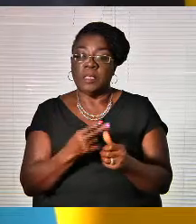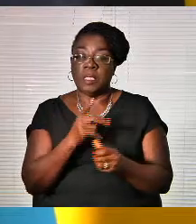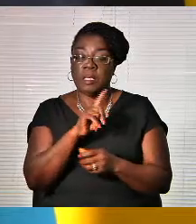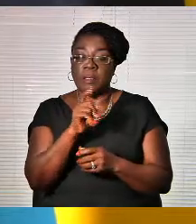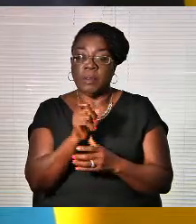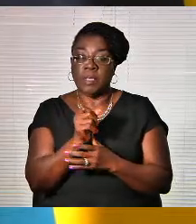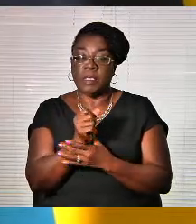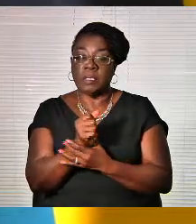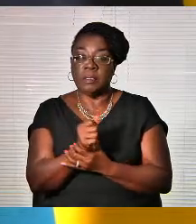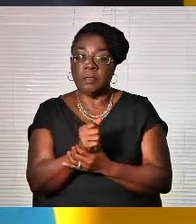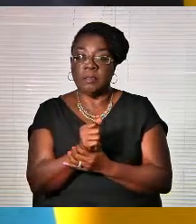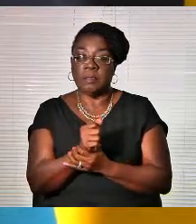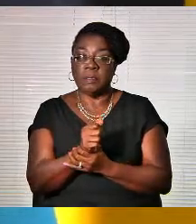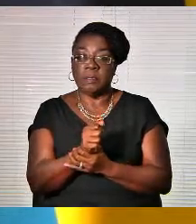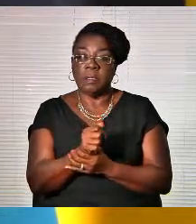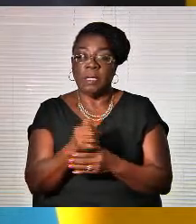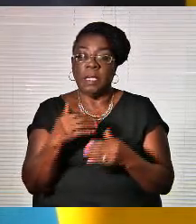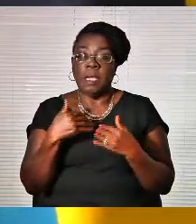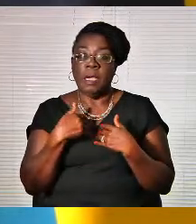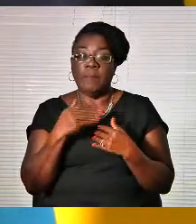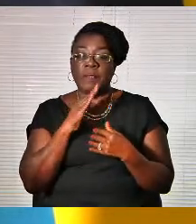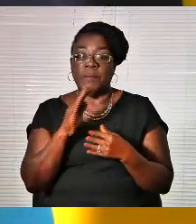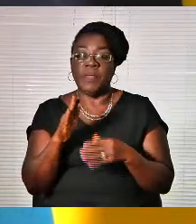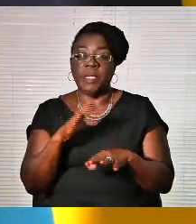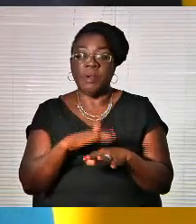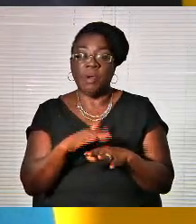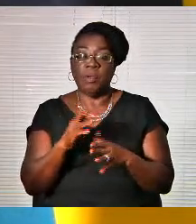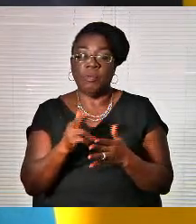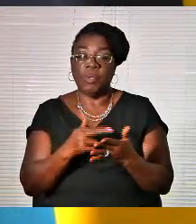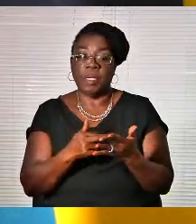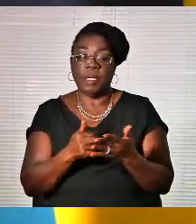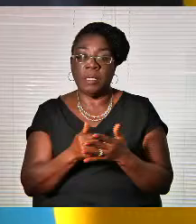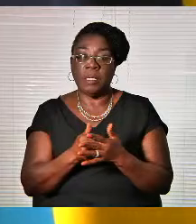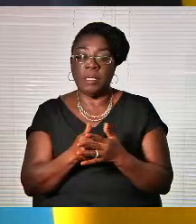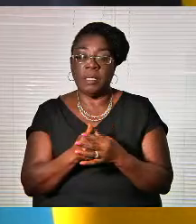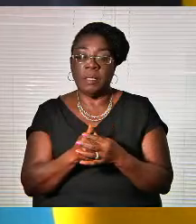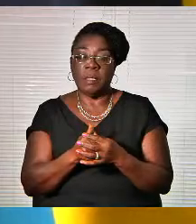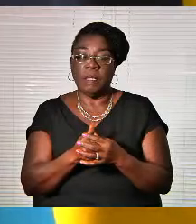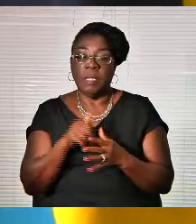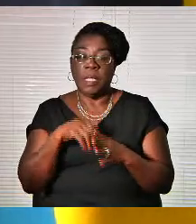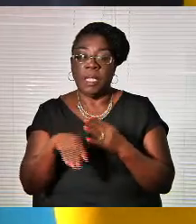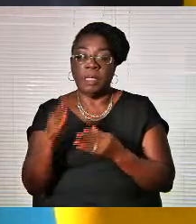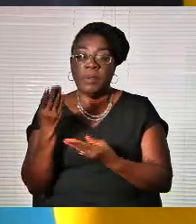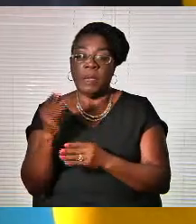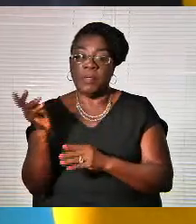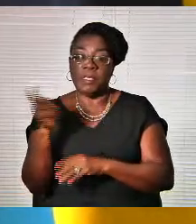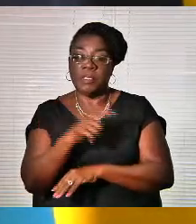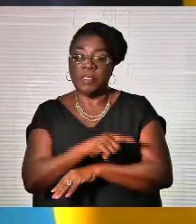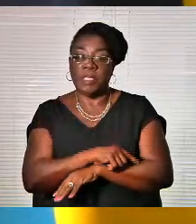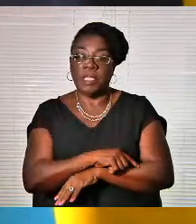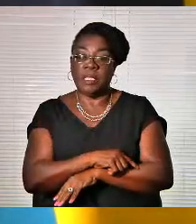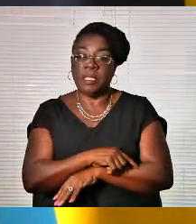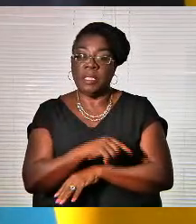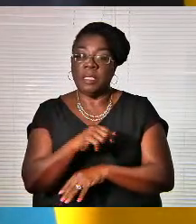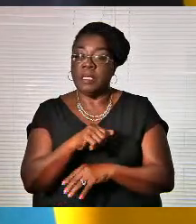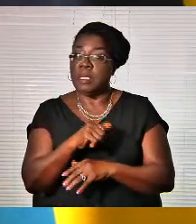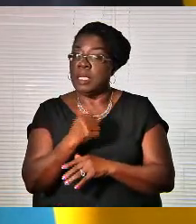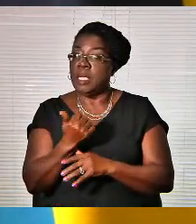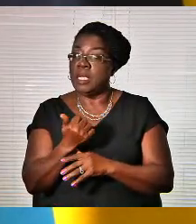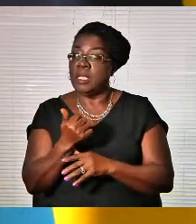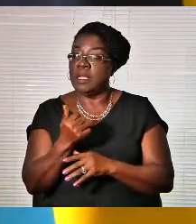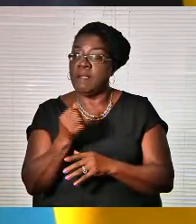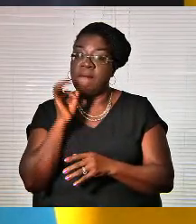then, is have there been on record any imported cases in the Bahamas to date? That's a good